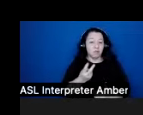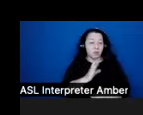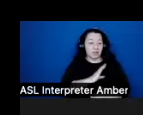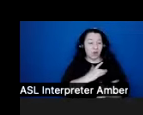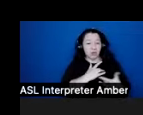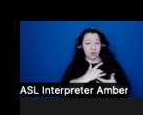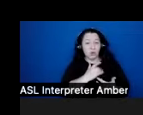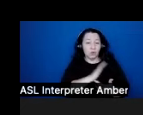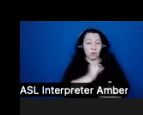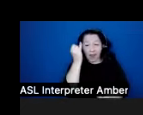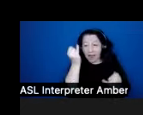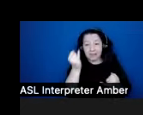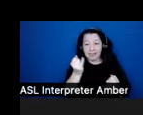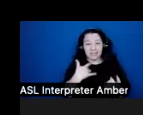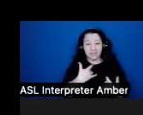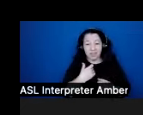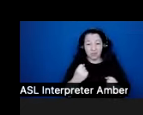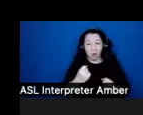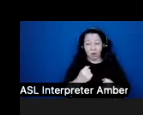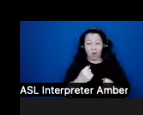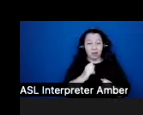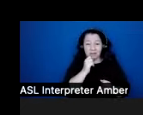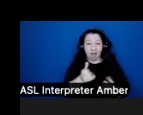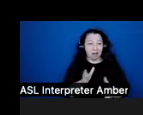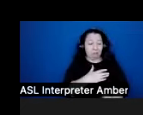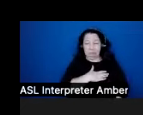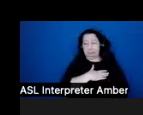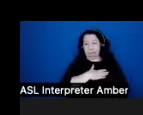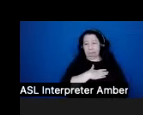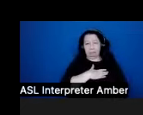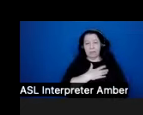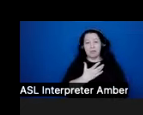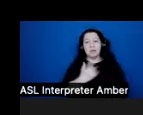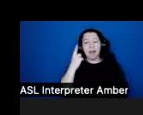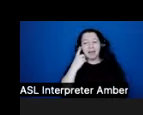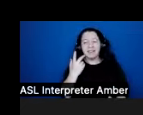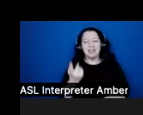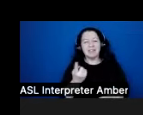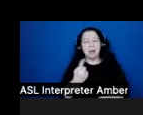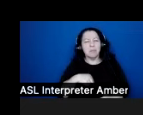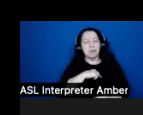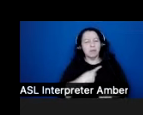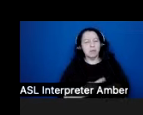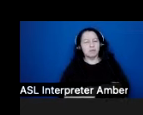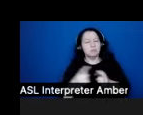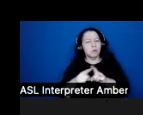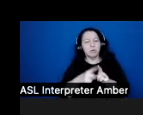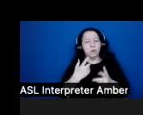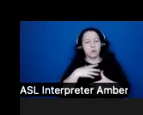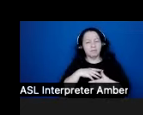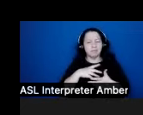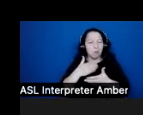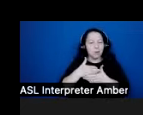or their ideas. And I think it's just something we talk about too internally is